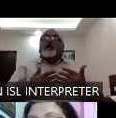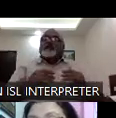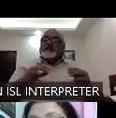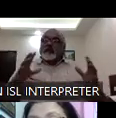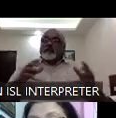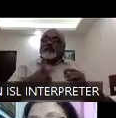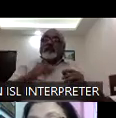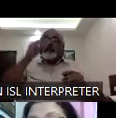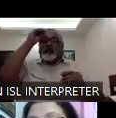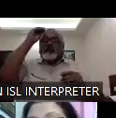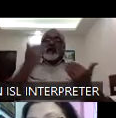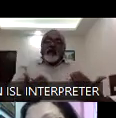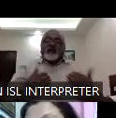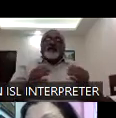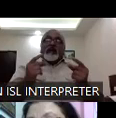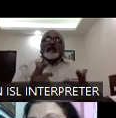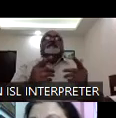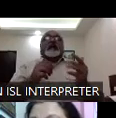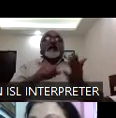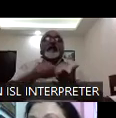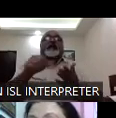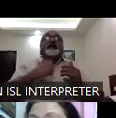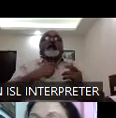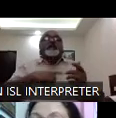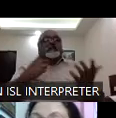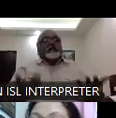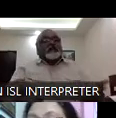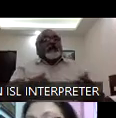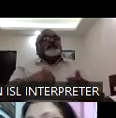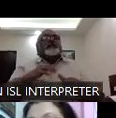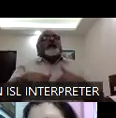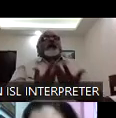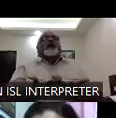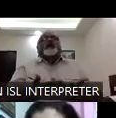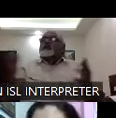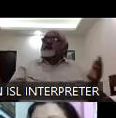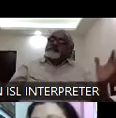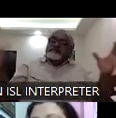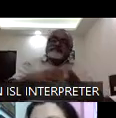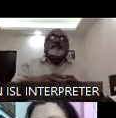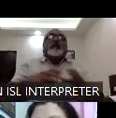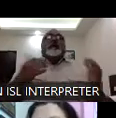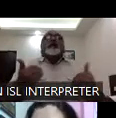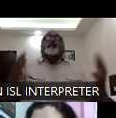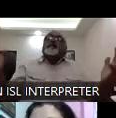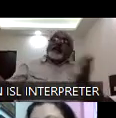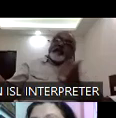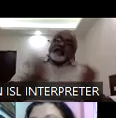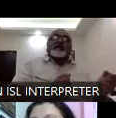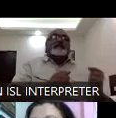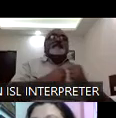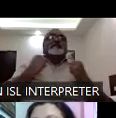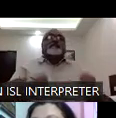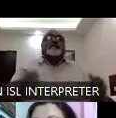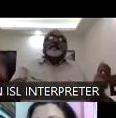in, how do we increase their participation? How do we take them into the system, So there is a wall